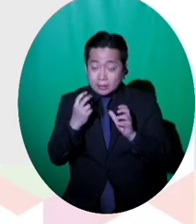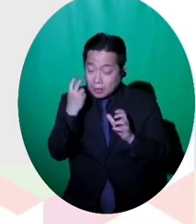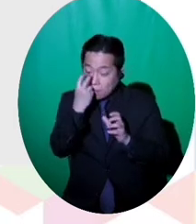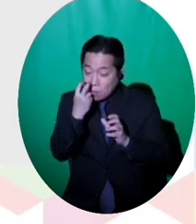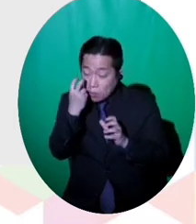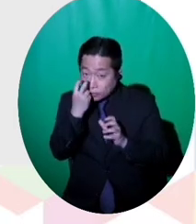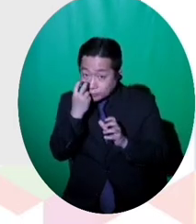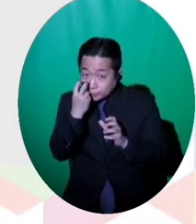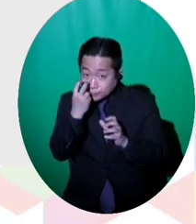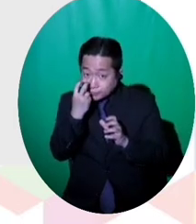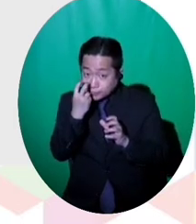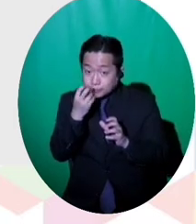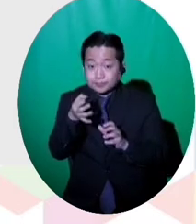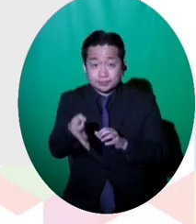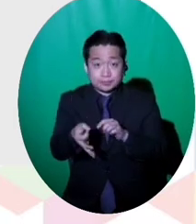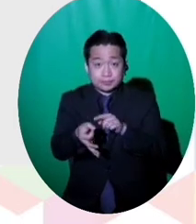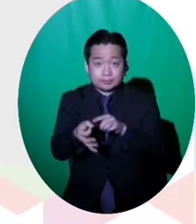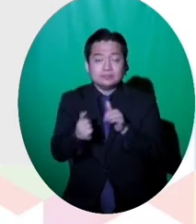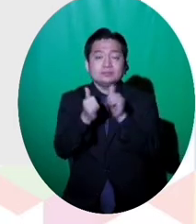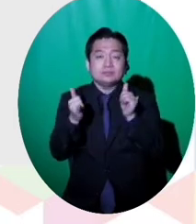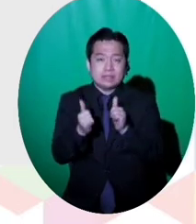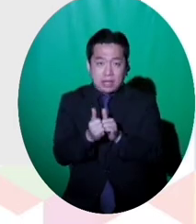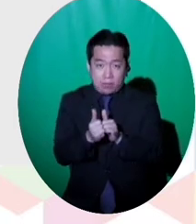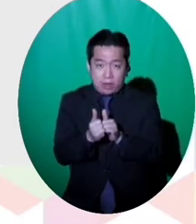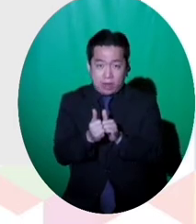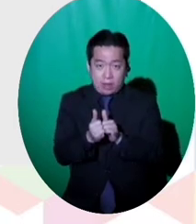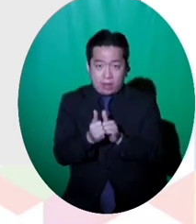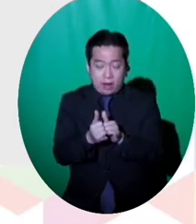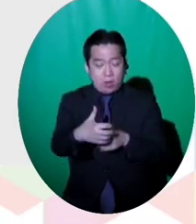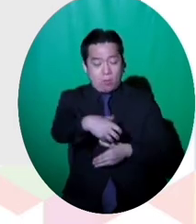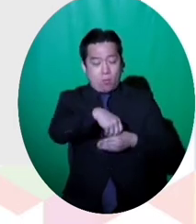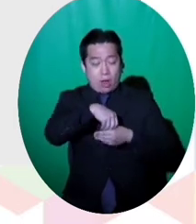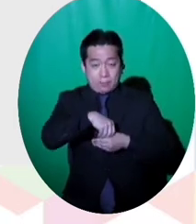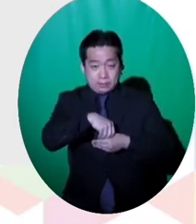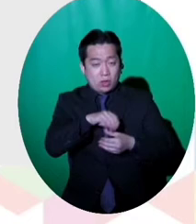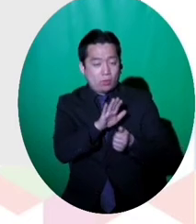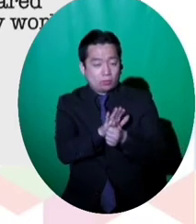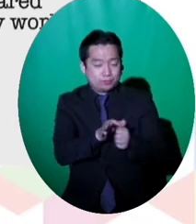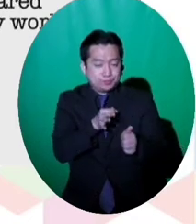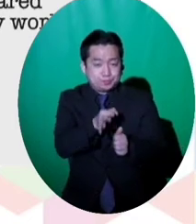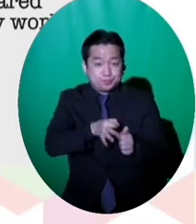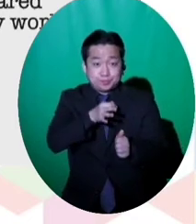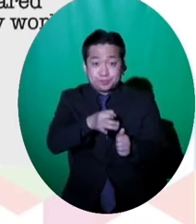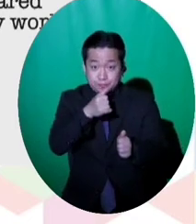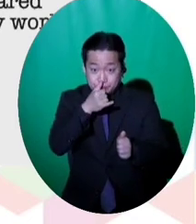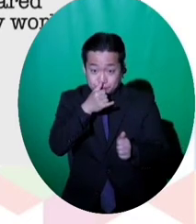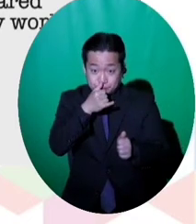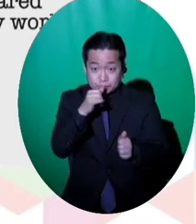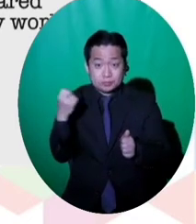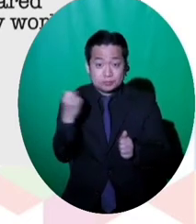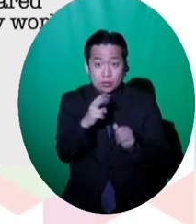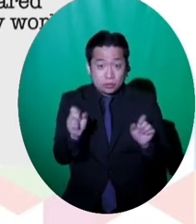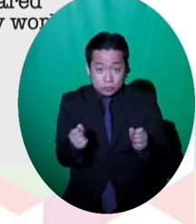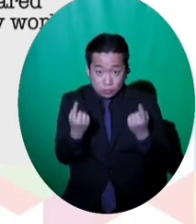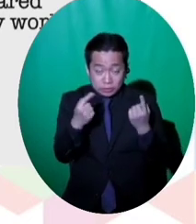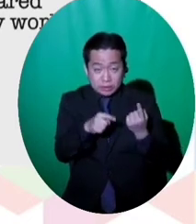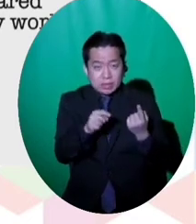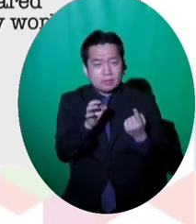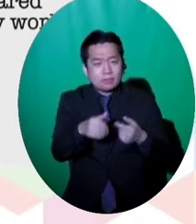to voluntarily continue to pay them. And these are factors that are contributing to pretty